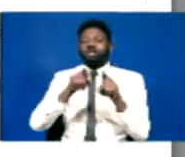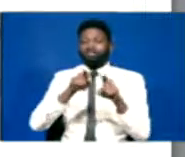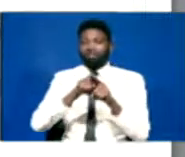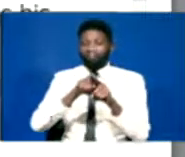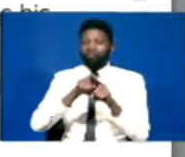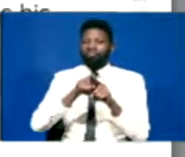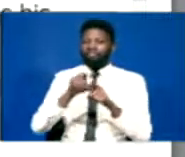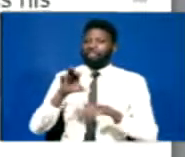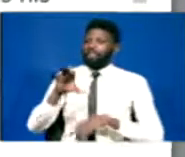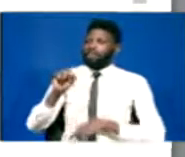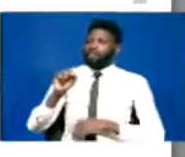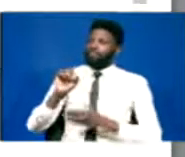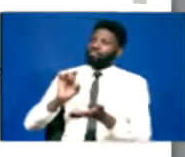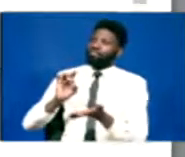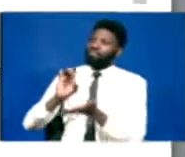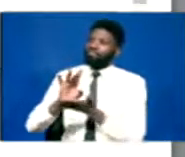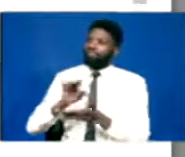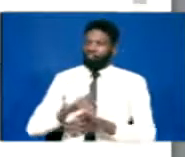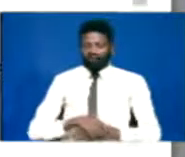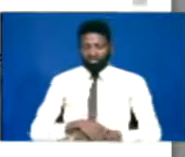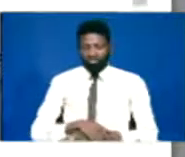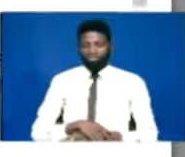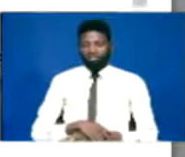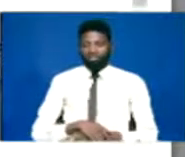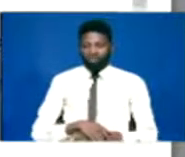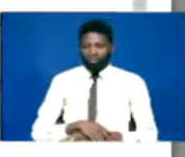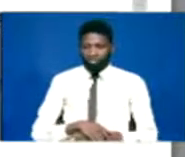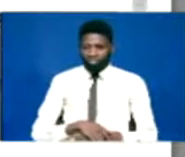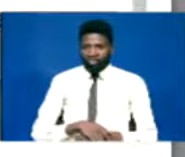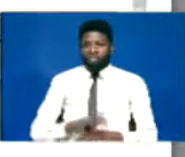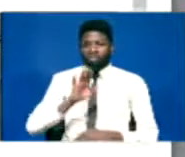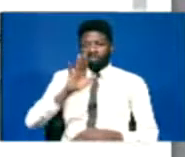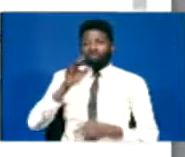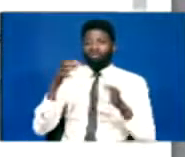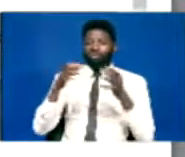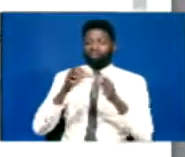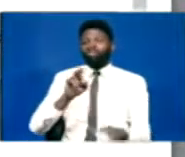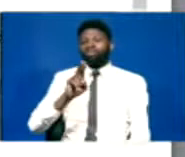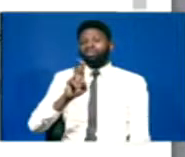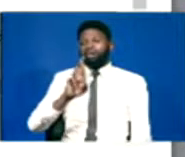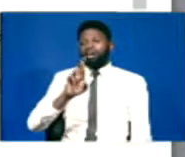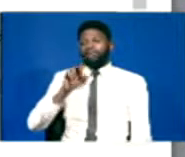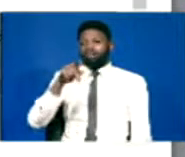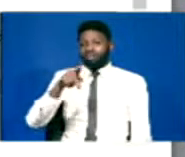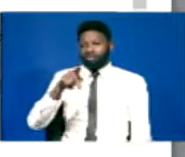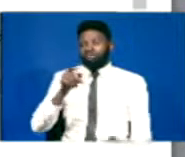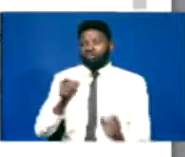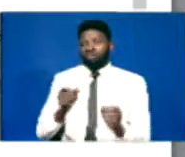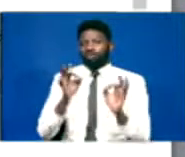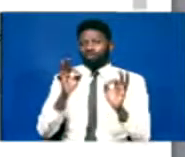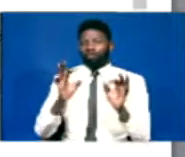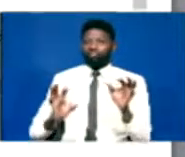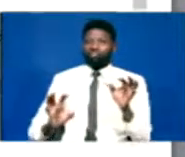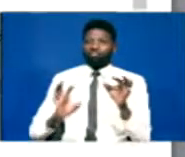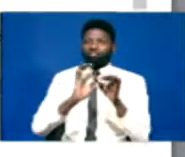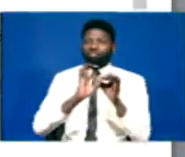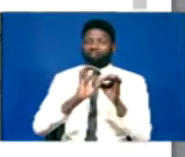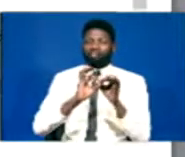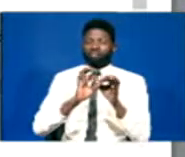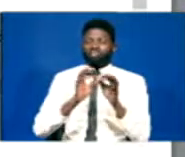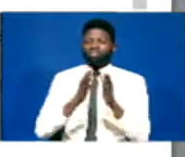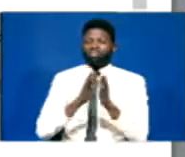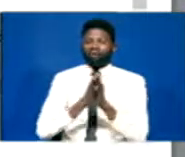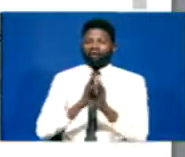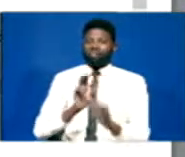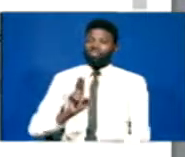cabinet. His party, that is URP, officially merged with Uhuru